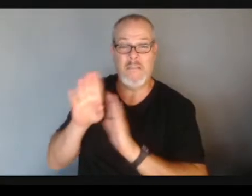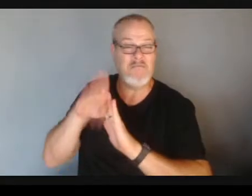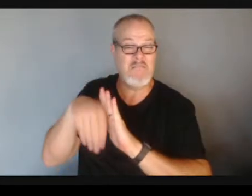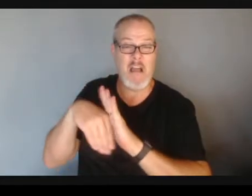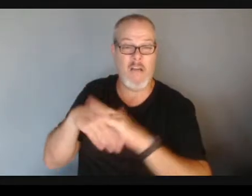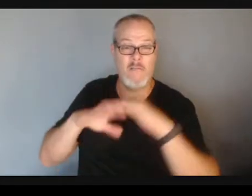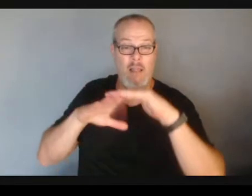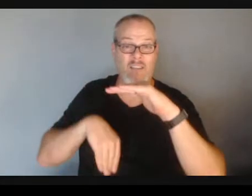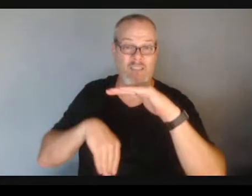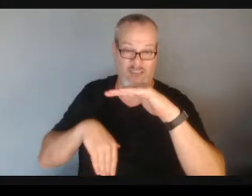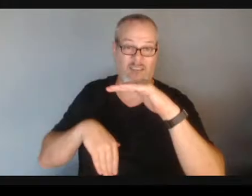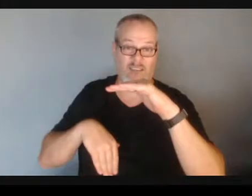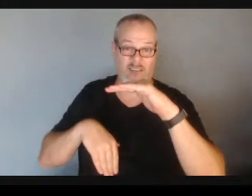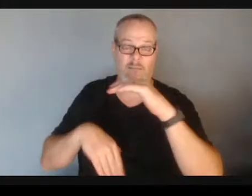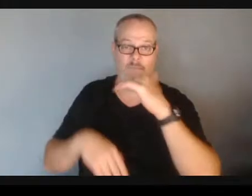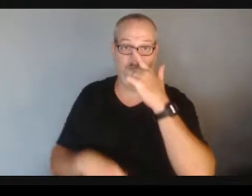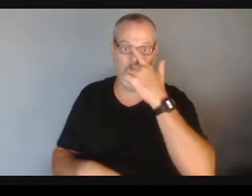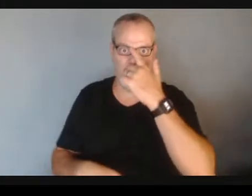depending.